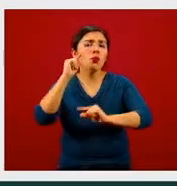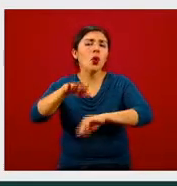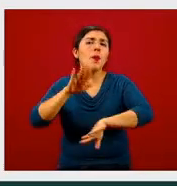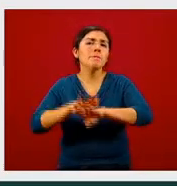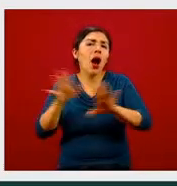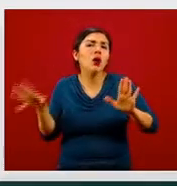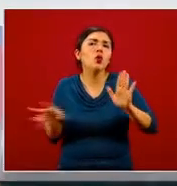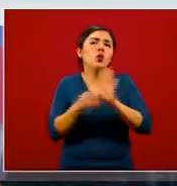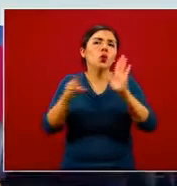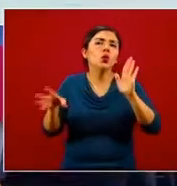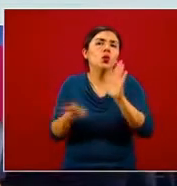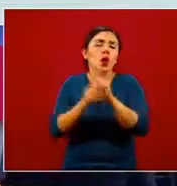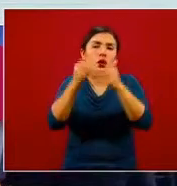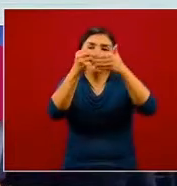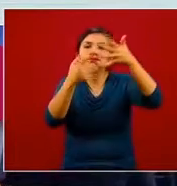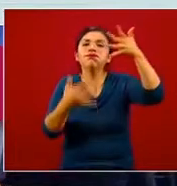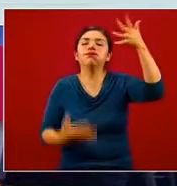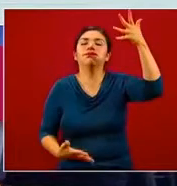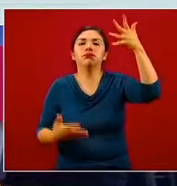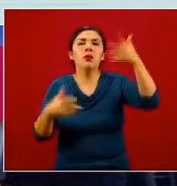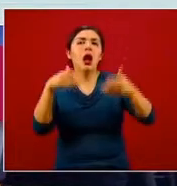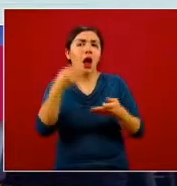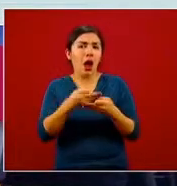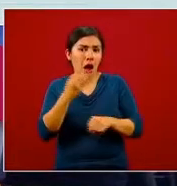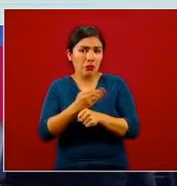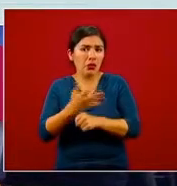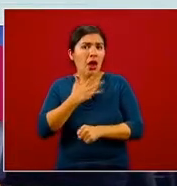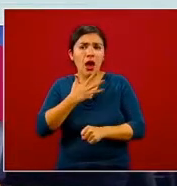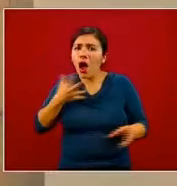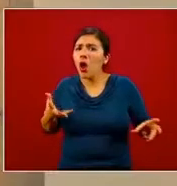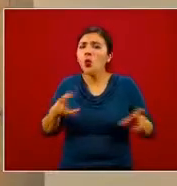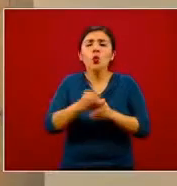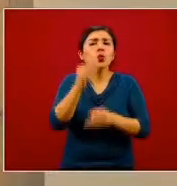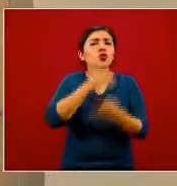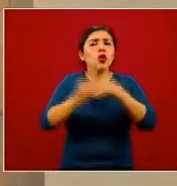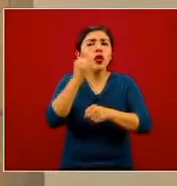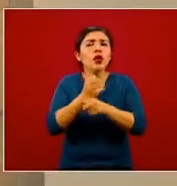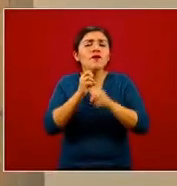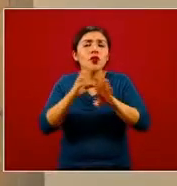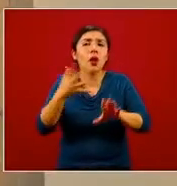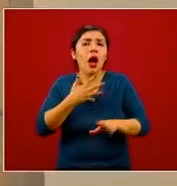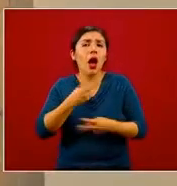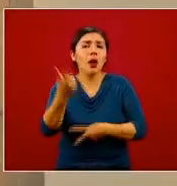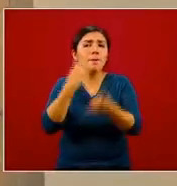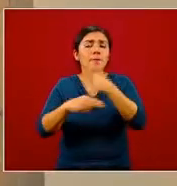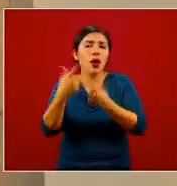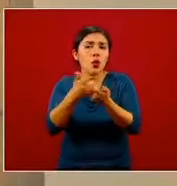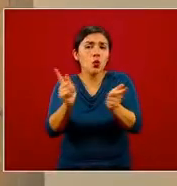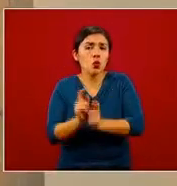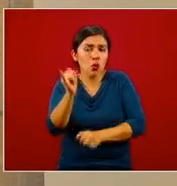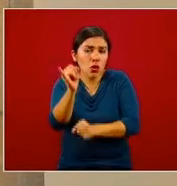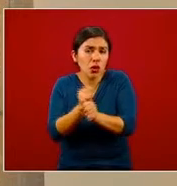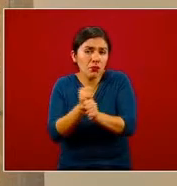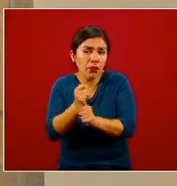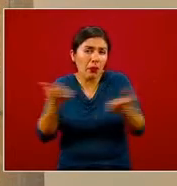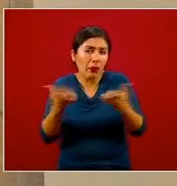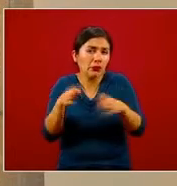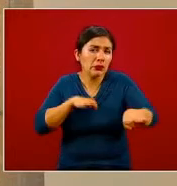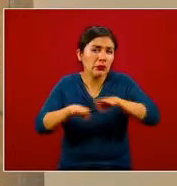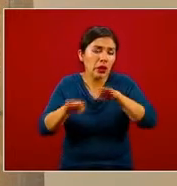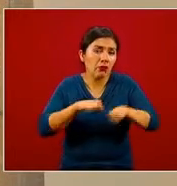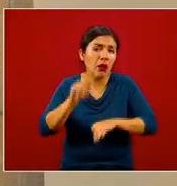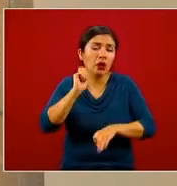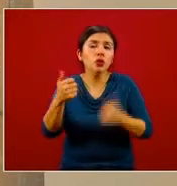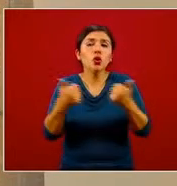And then the Gombert's model also has its own reports. And little by little, we will be